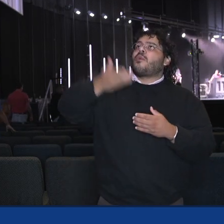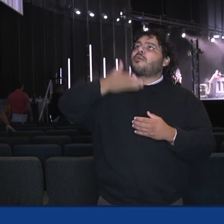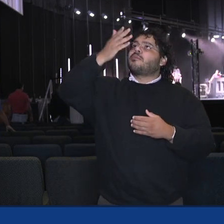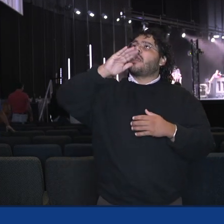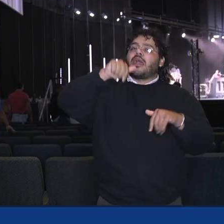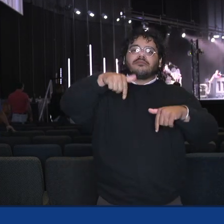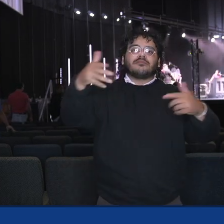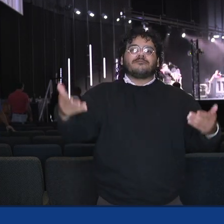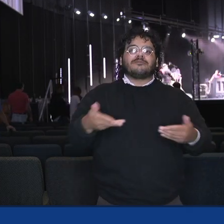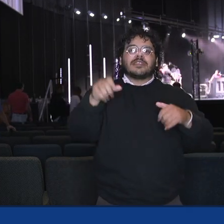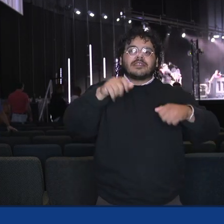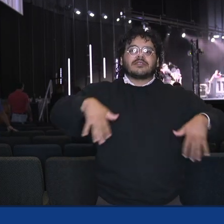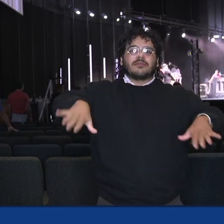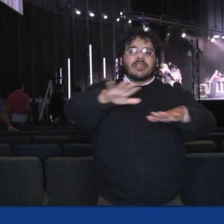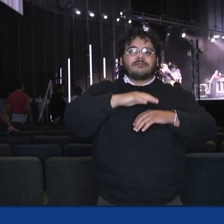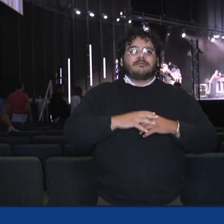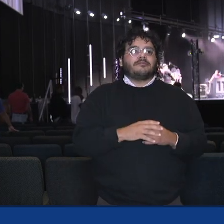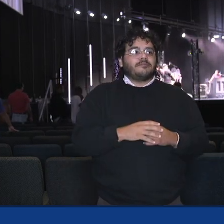place.